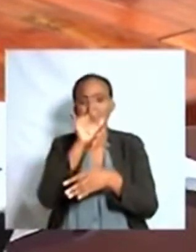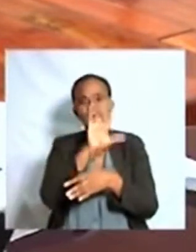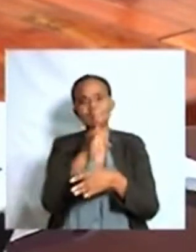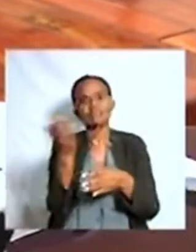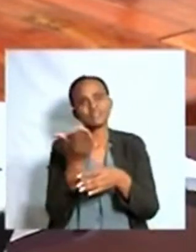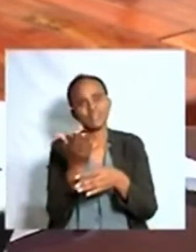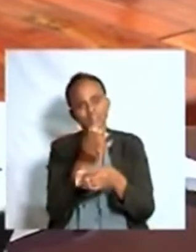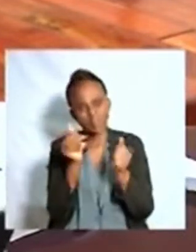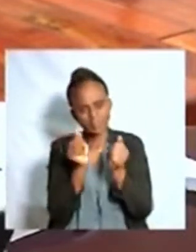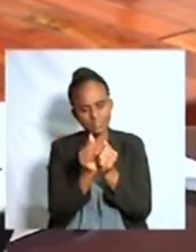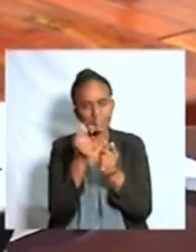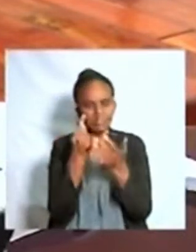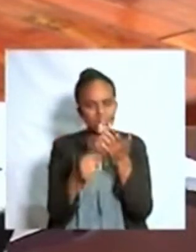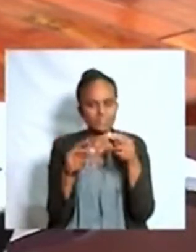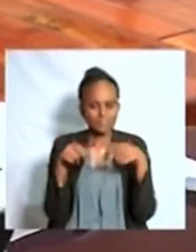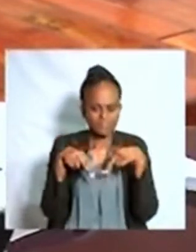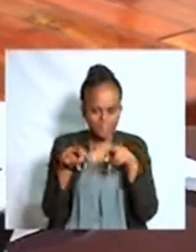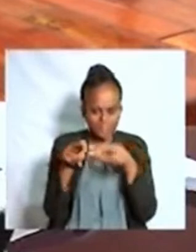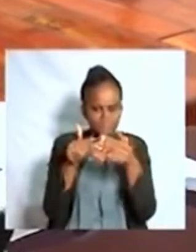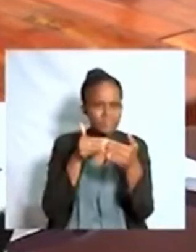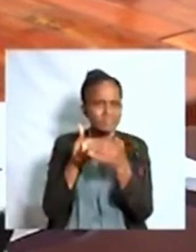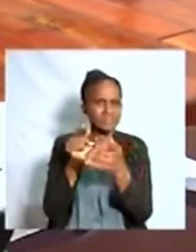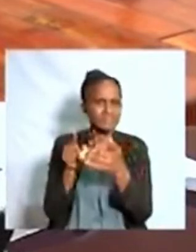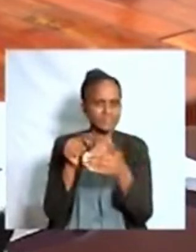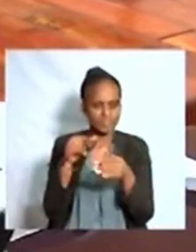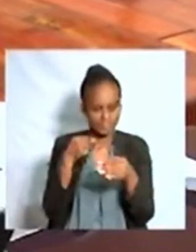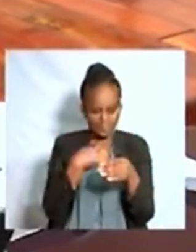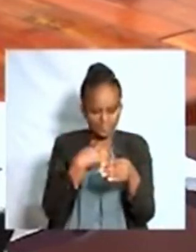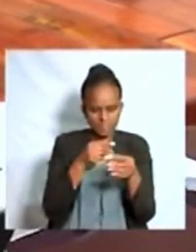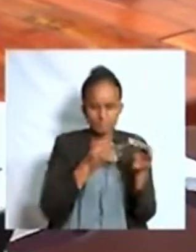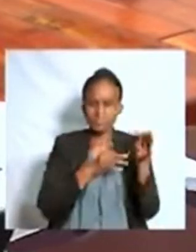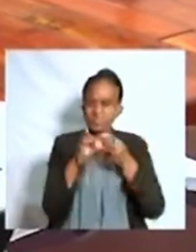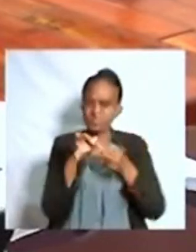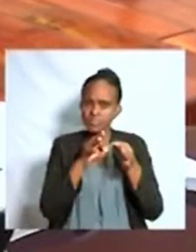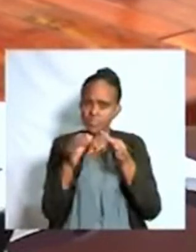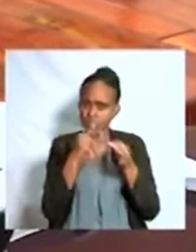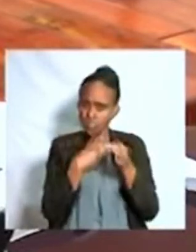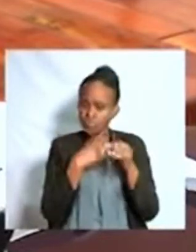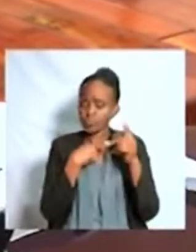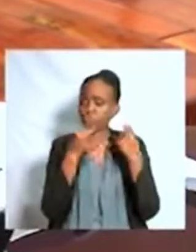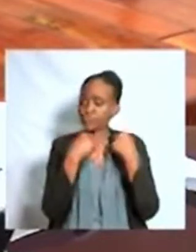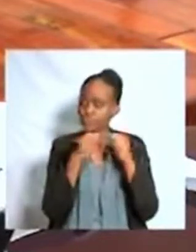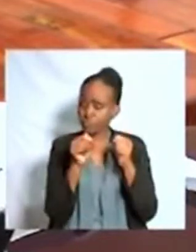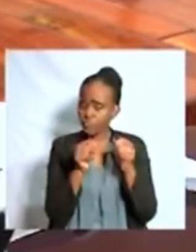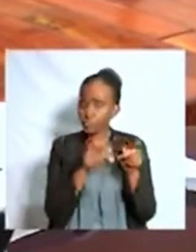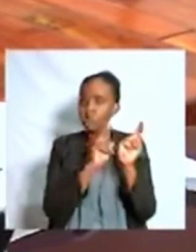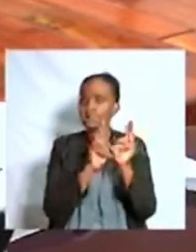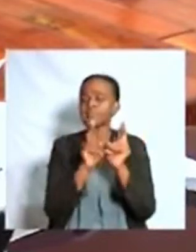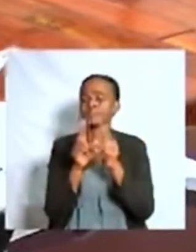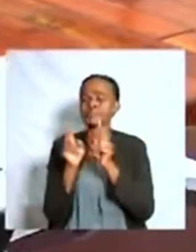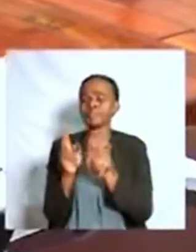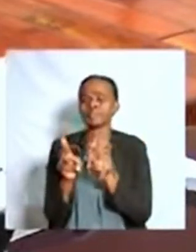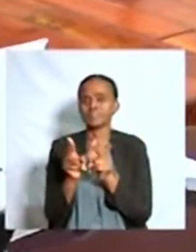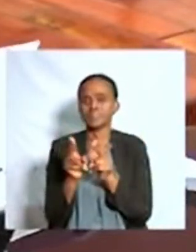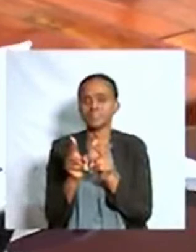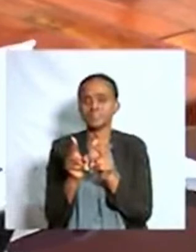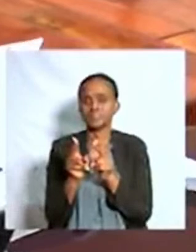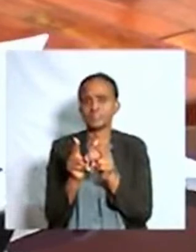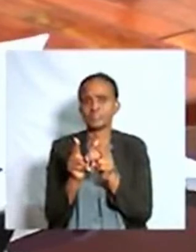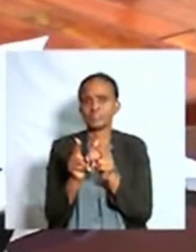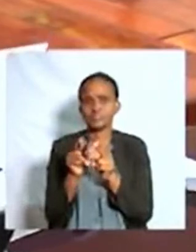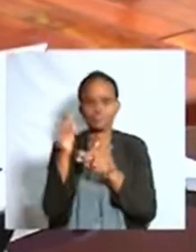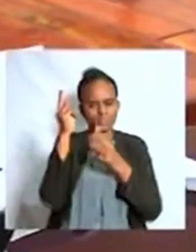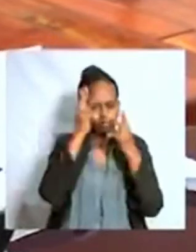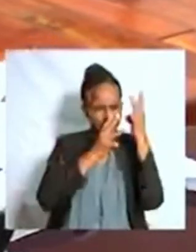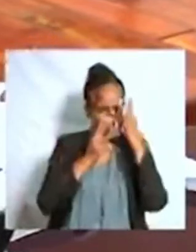and the proximity to the road. To the road. Yeah. In my explanation, I was trying to respond on the